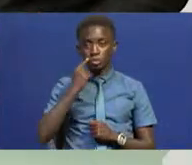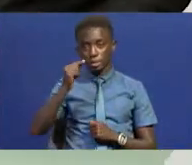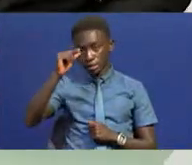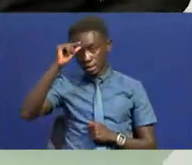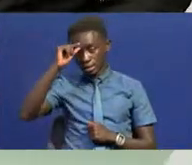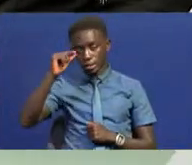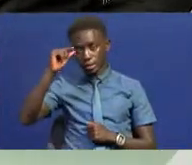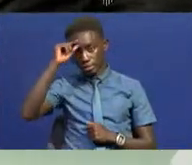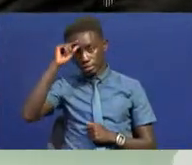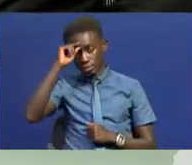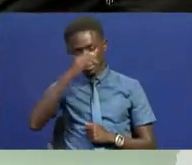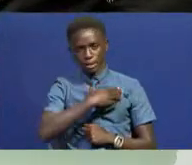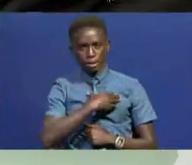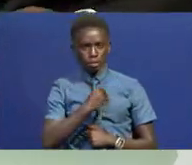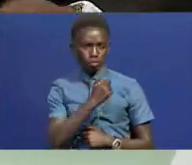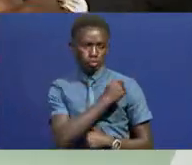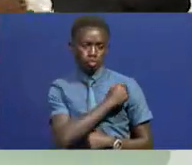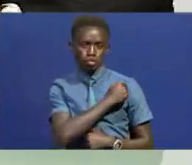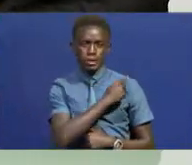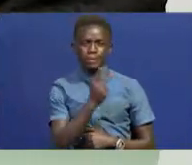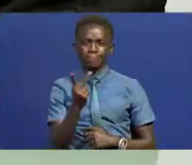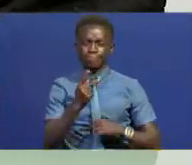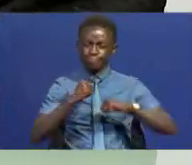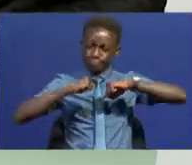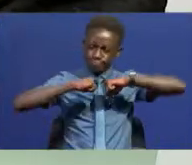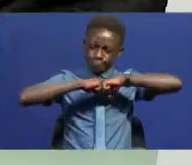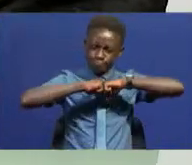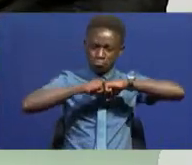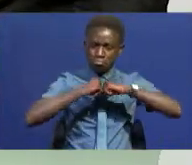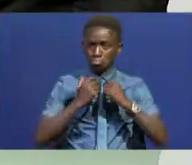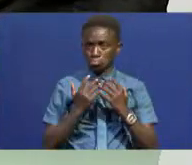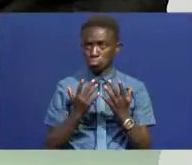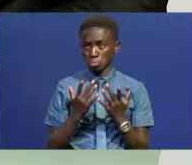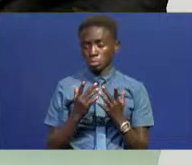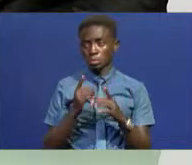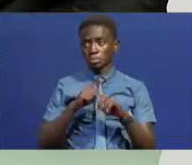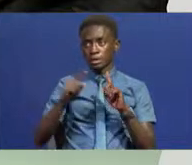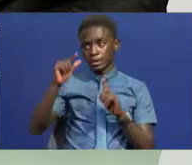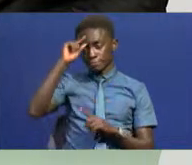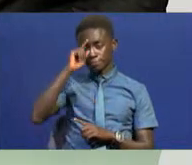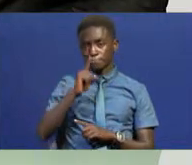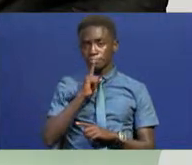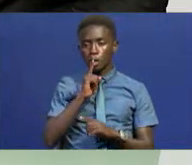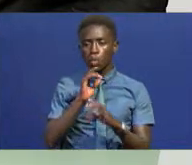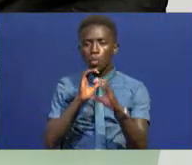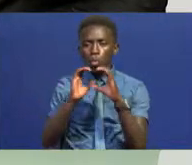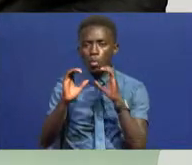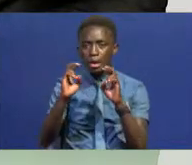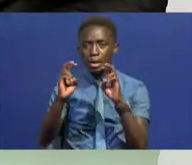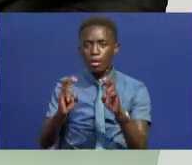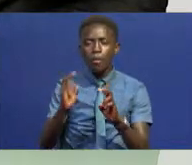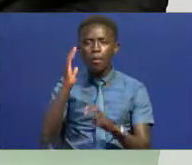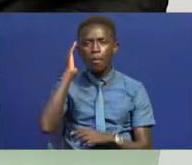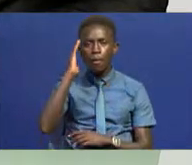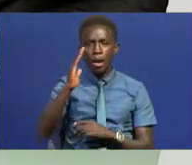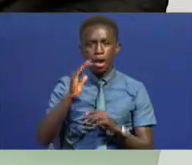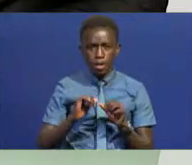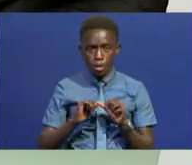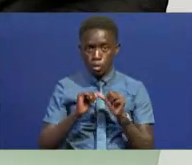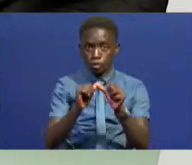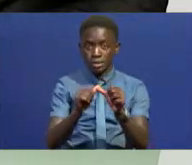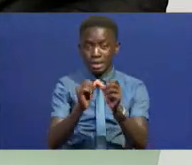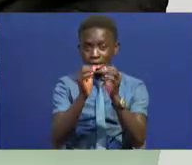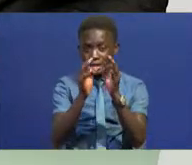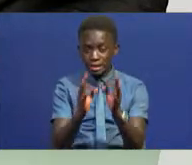engaging in talks. The government has maintained negotiations will only resume after doctors return to work, while doctors